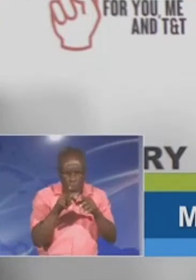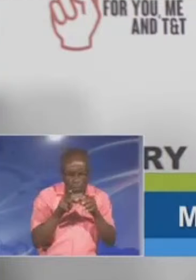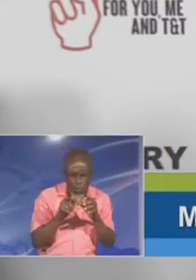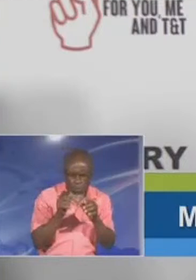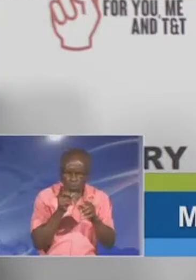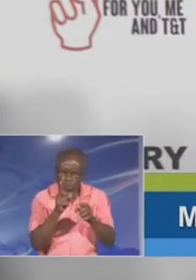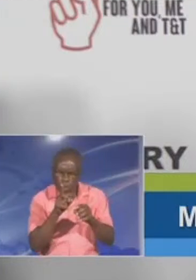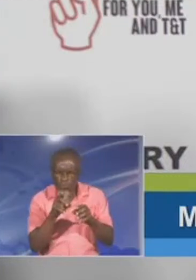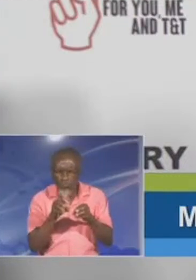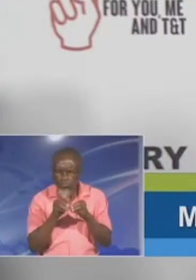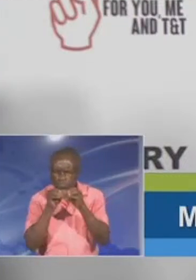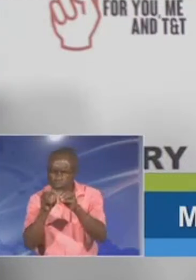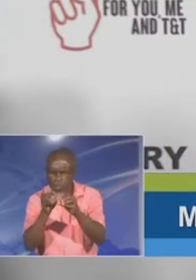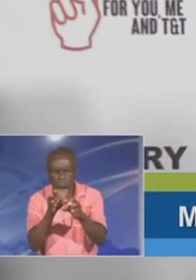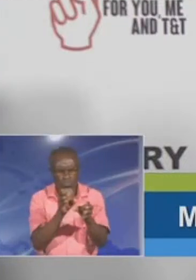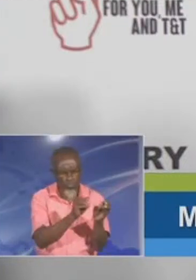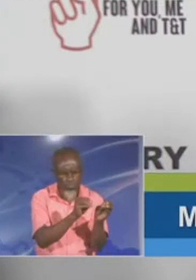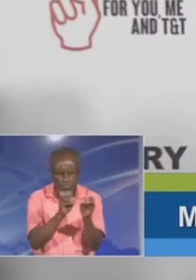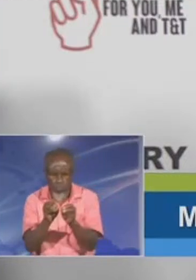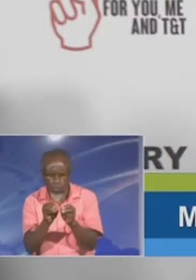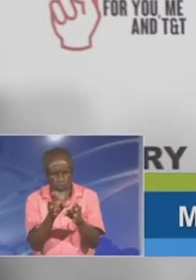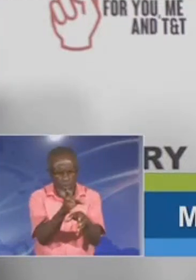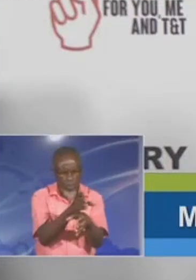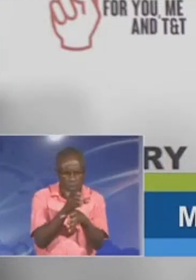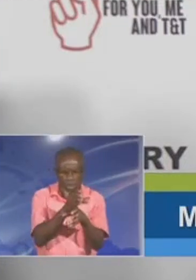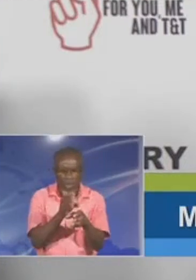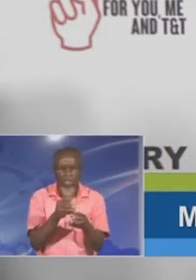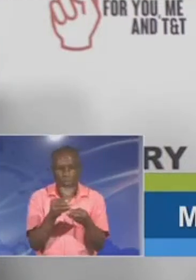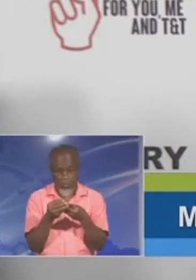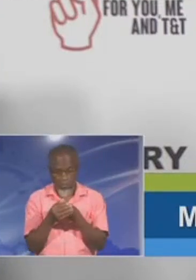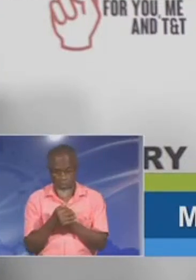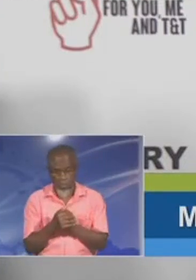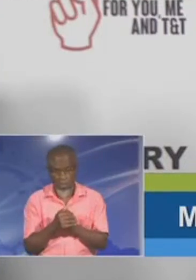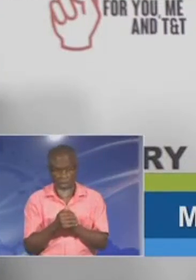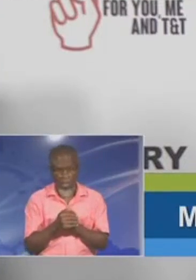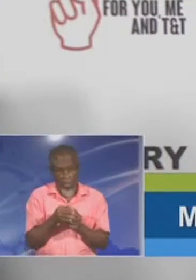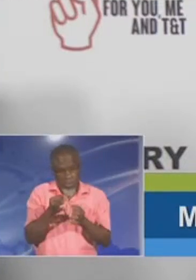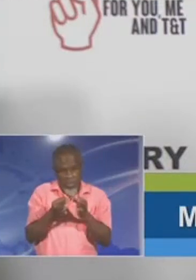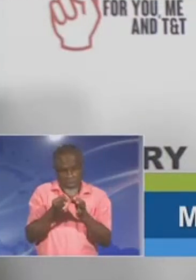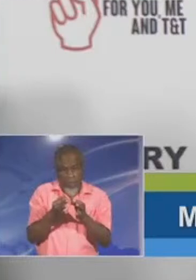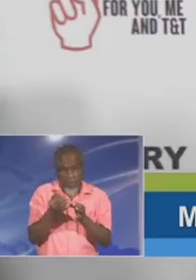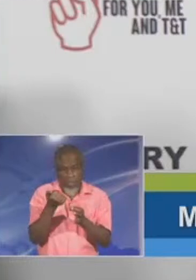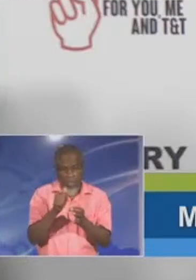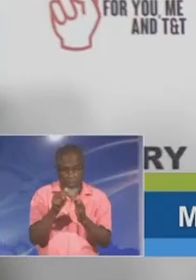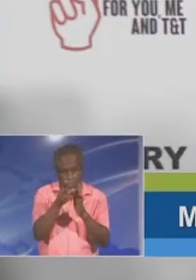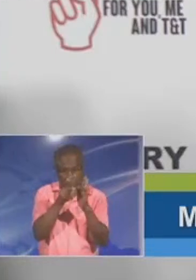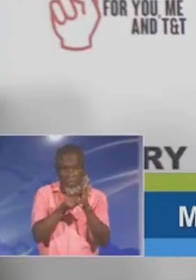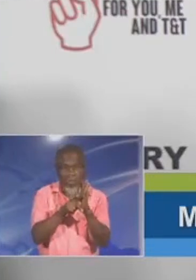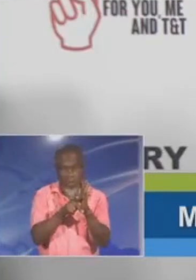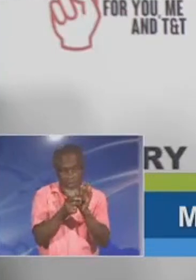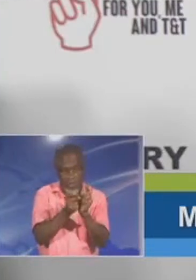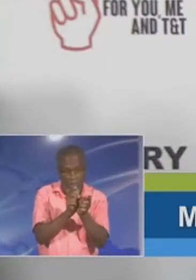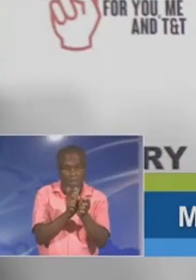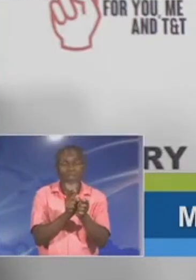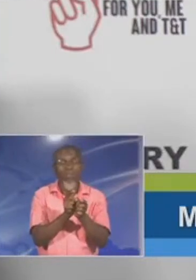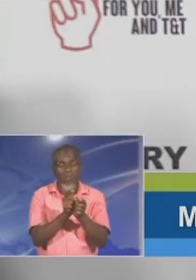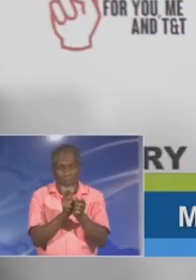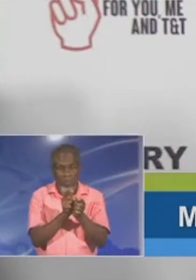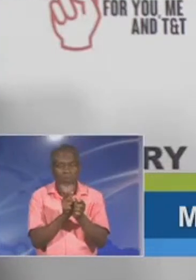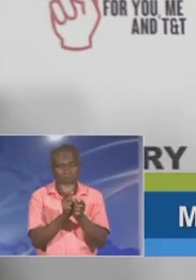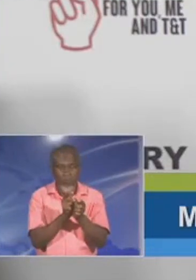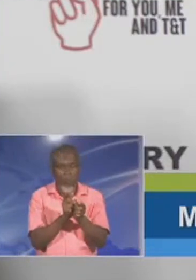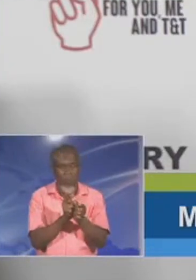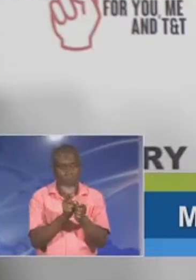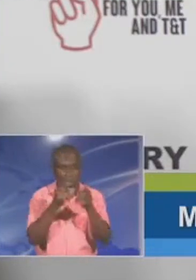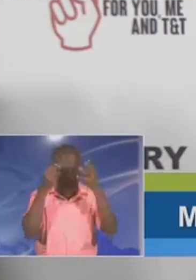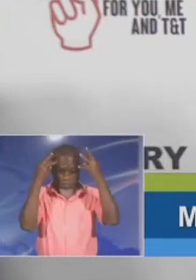patients, and the Honourable Minister will provide information as per a policy update on the actual decommissioning